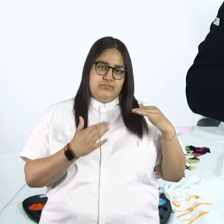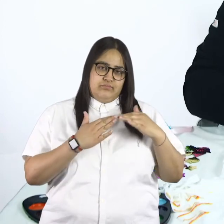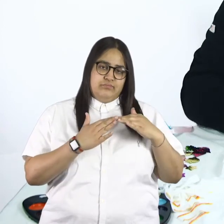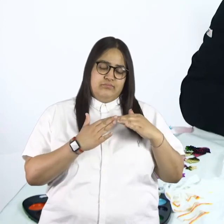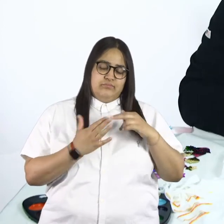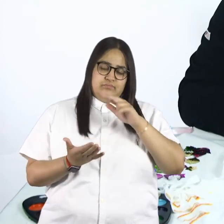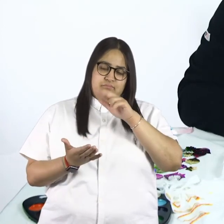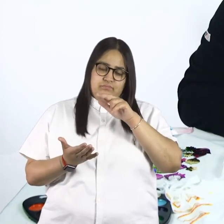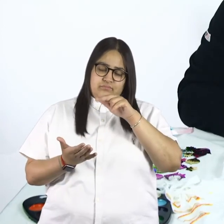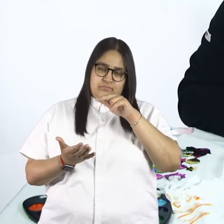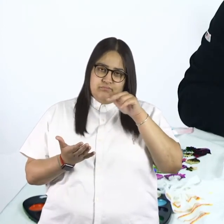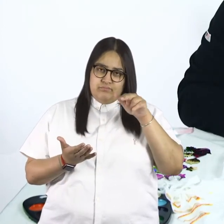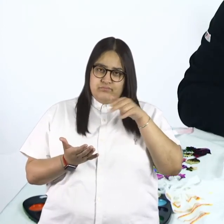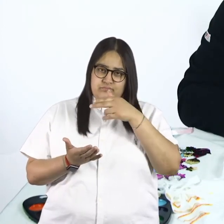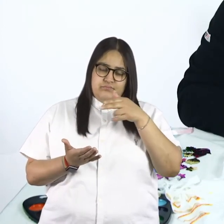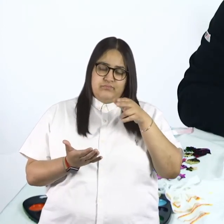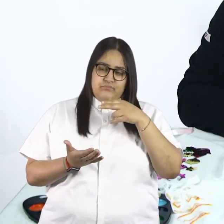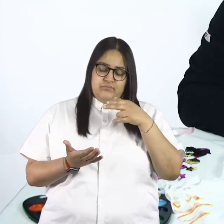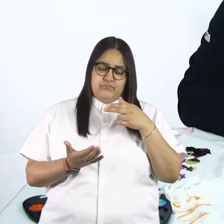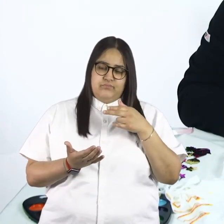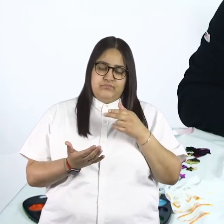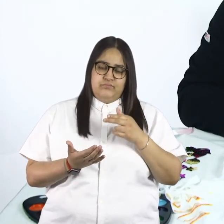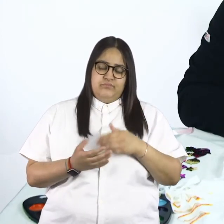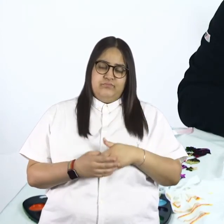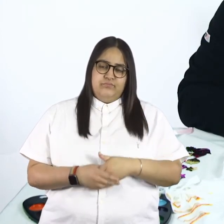Apply some glue